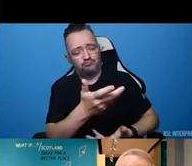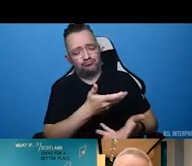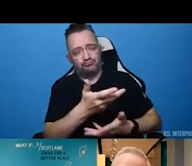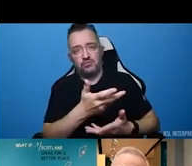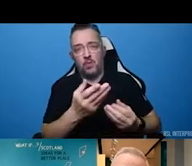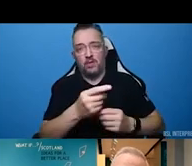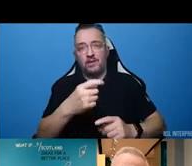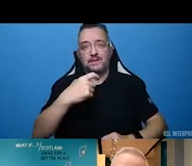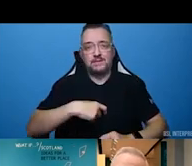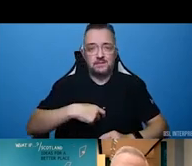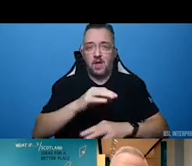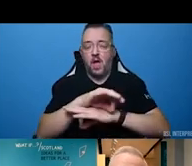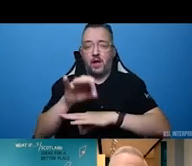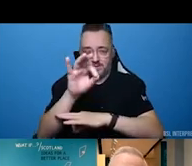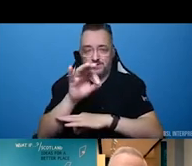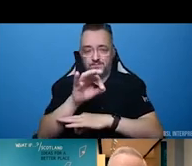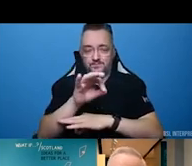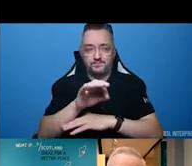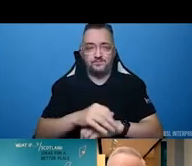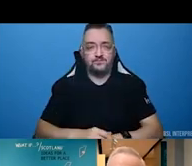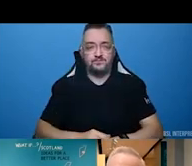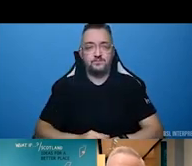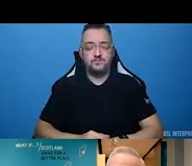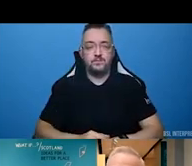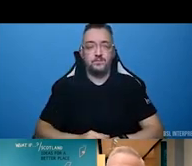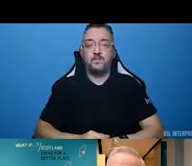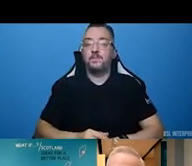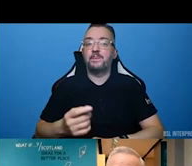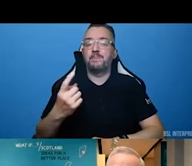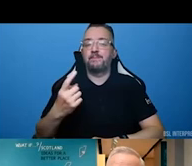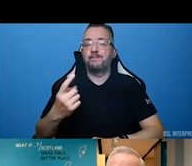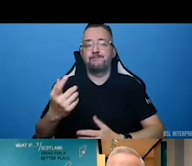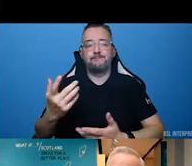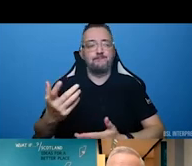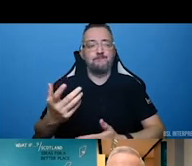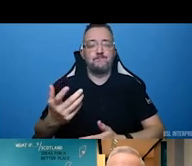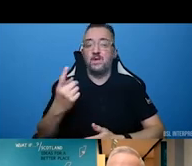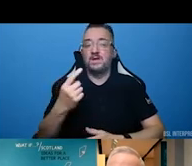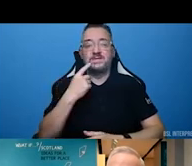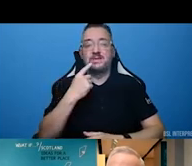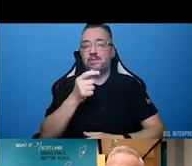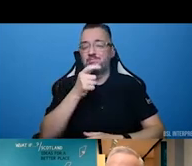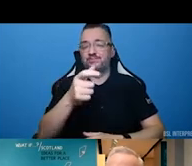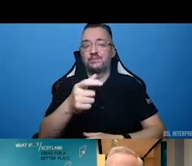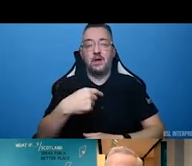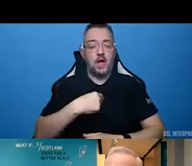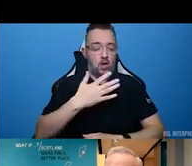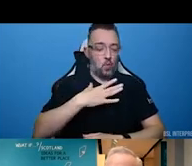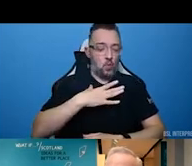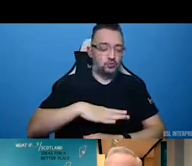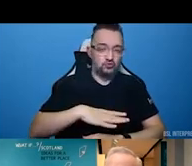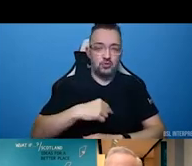citizens and the architects in each of the places. And it was framed in a very simple way in terms of a wish, in a sense,